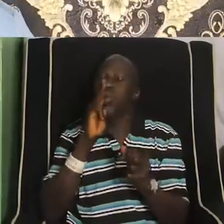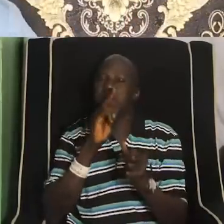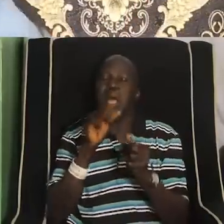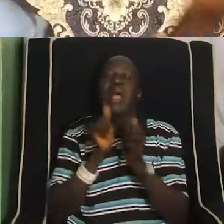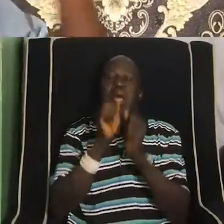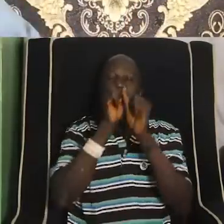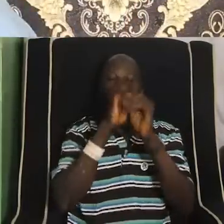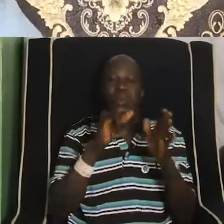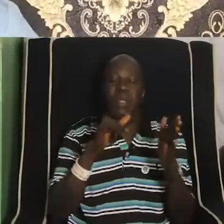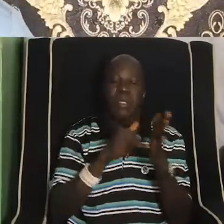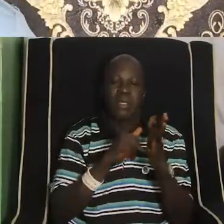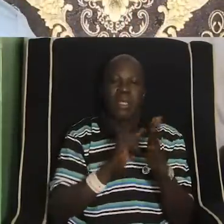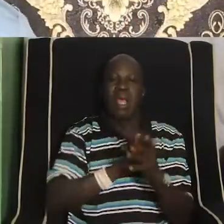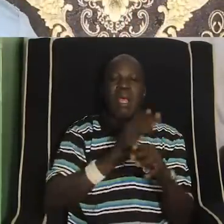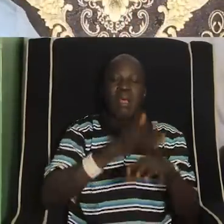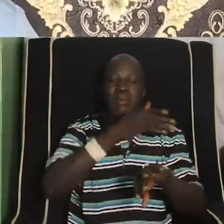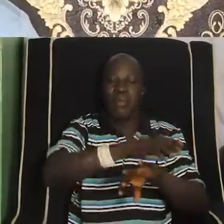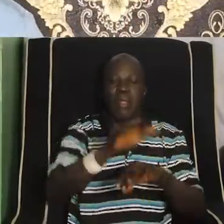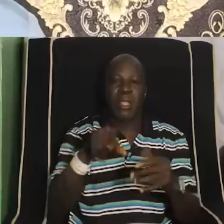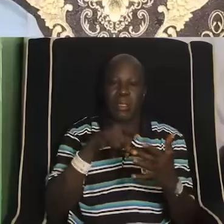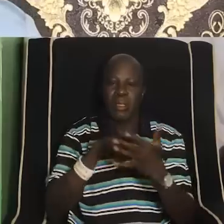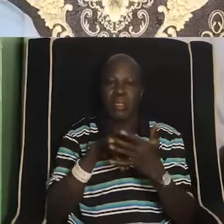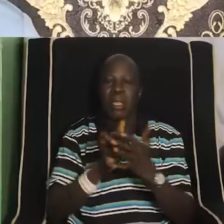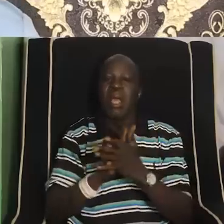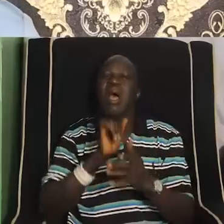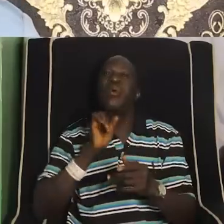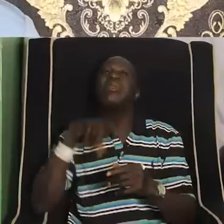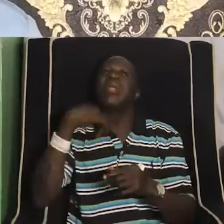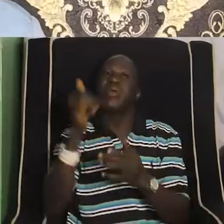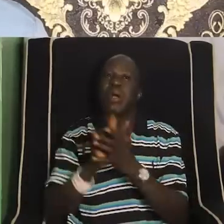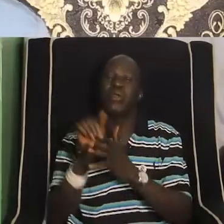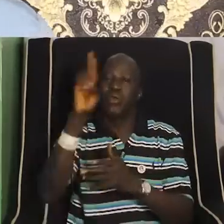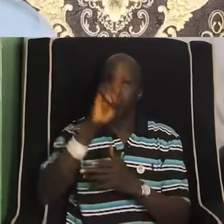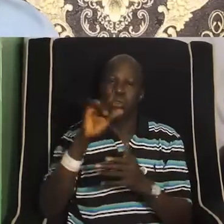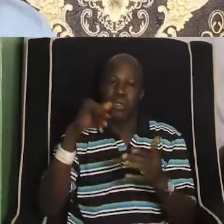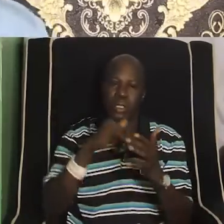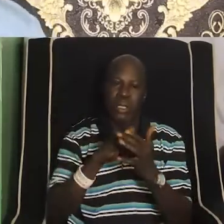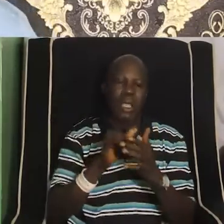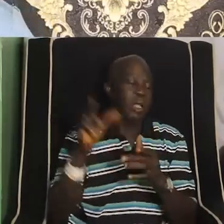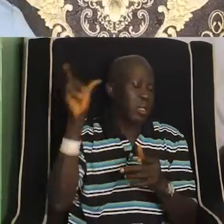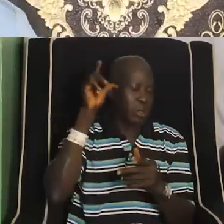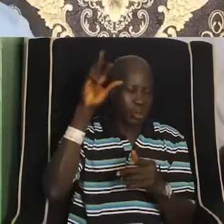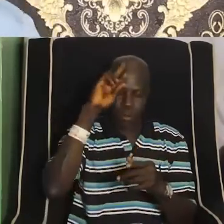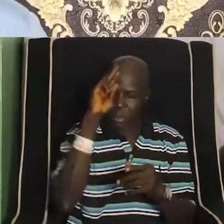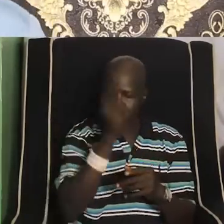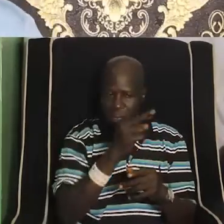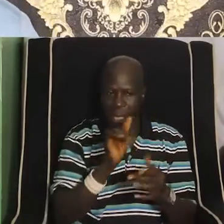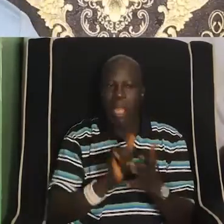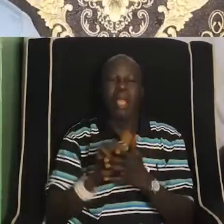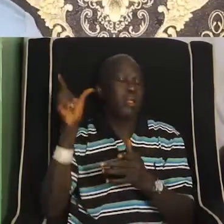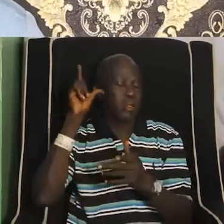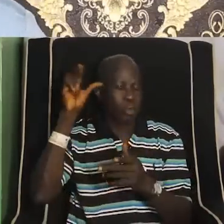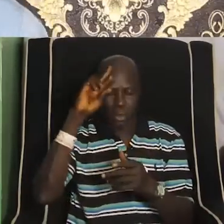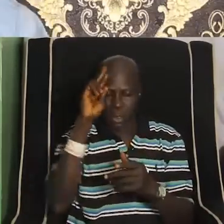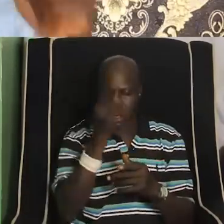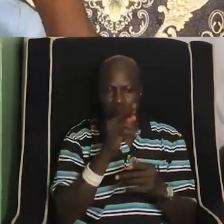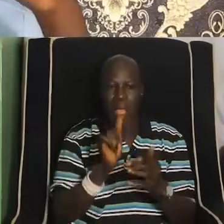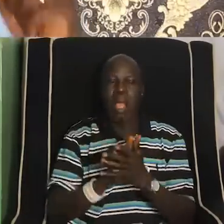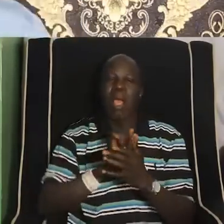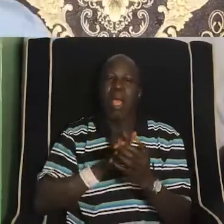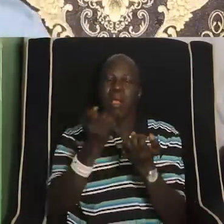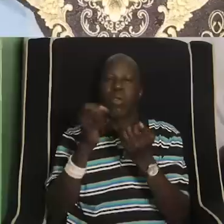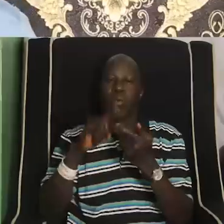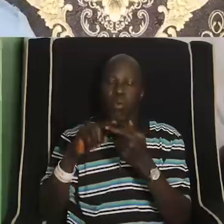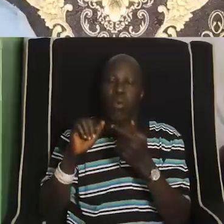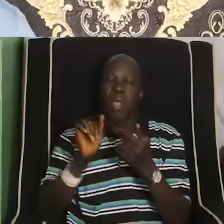e I will bless you laye yi ni after this ma so fe bo se ma lo I will tell you how to use it e gbo mi sir e wa gbo mi sir mo wa se